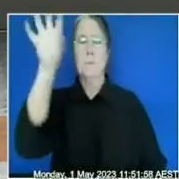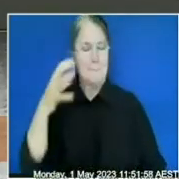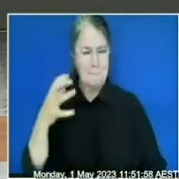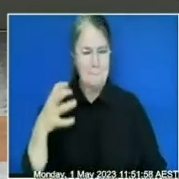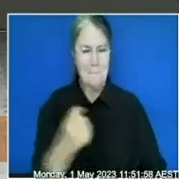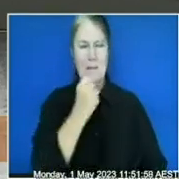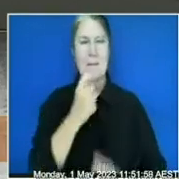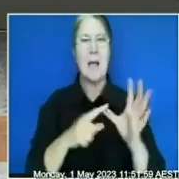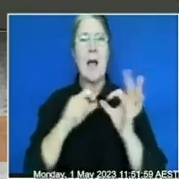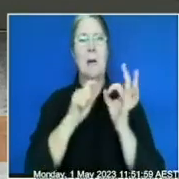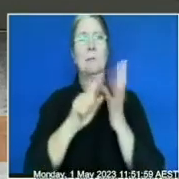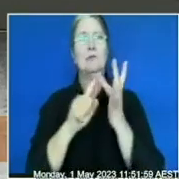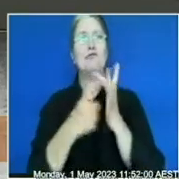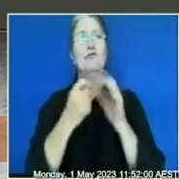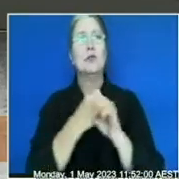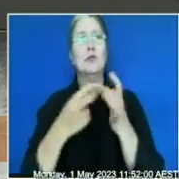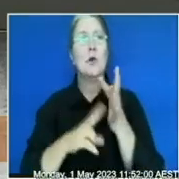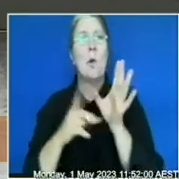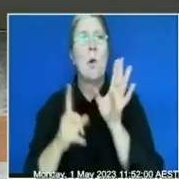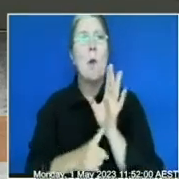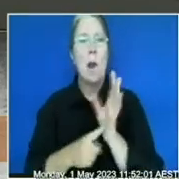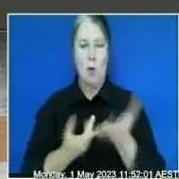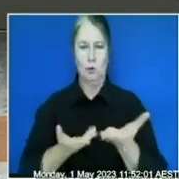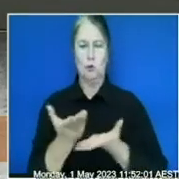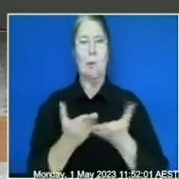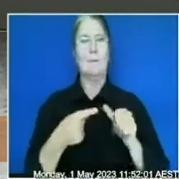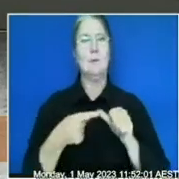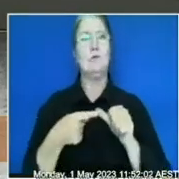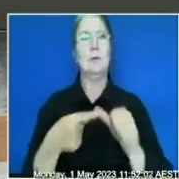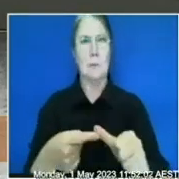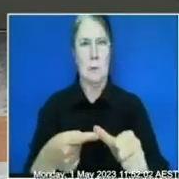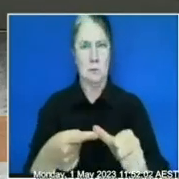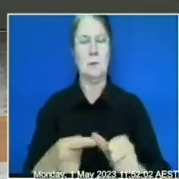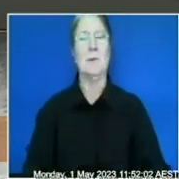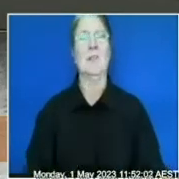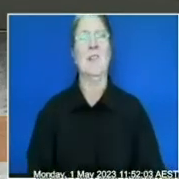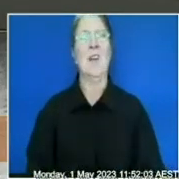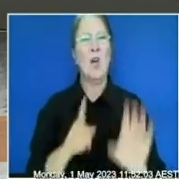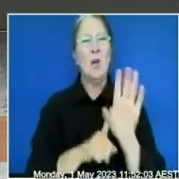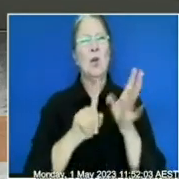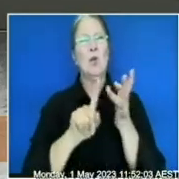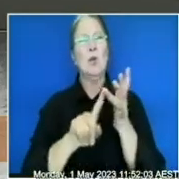an Aboriginal-led service response, is it more accurate to